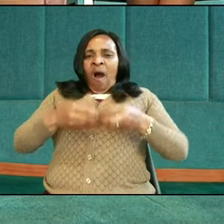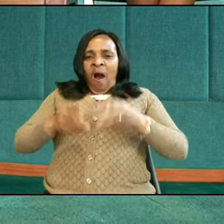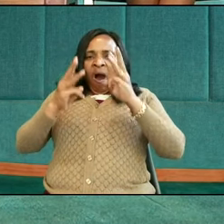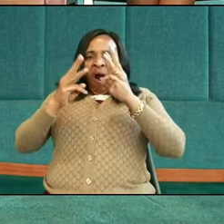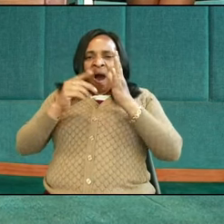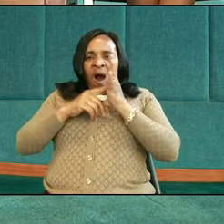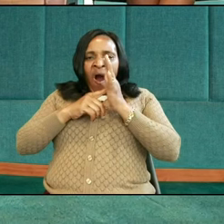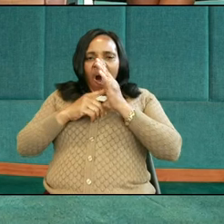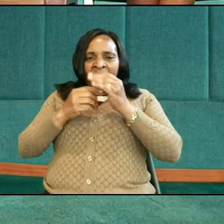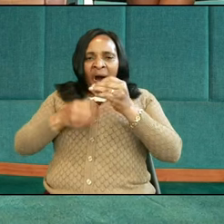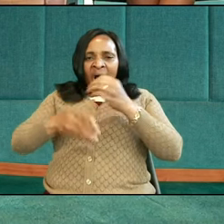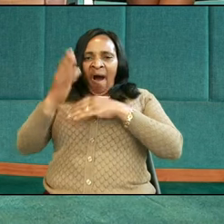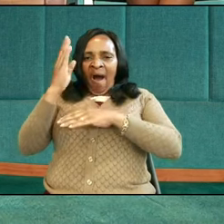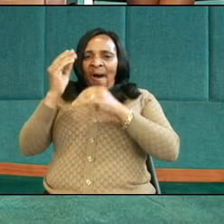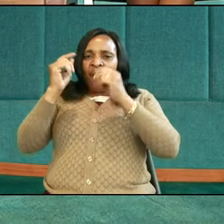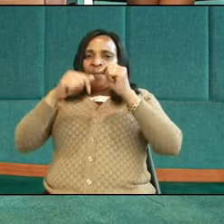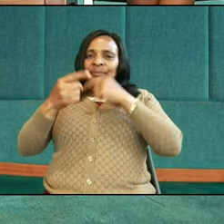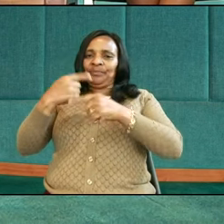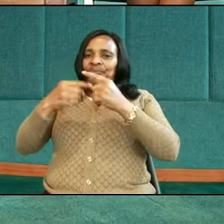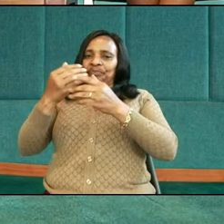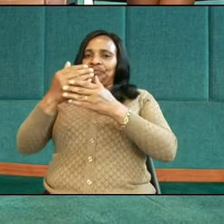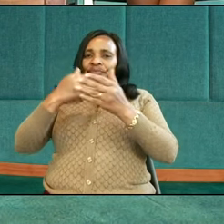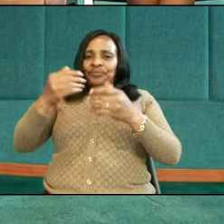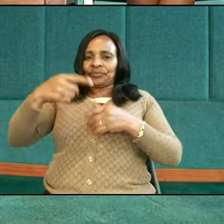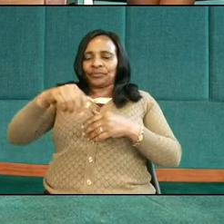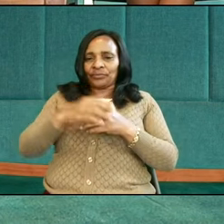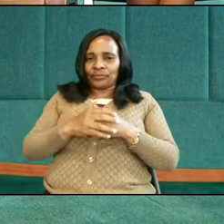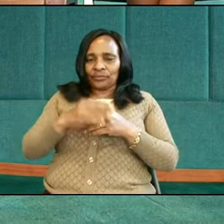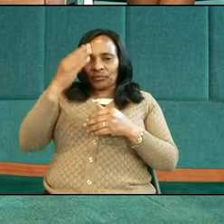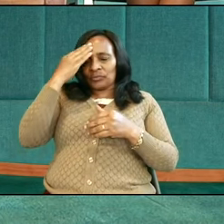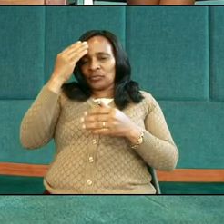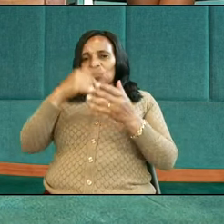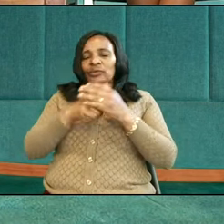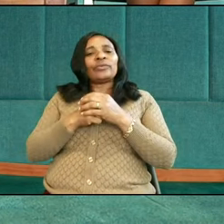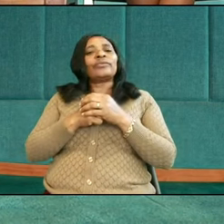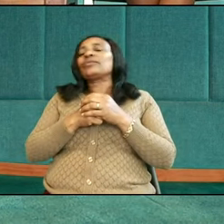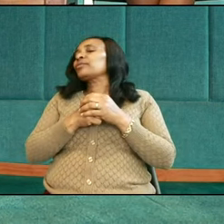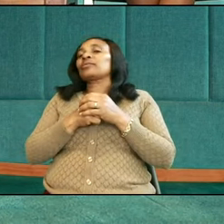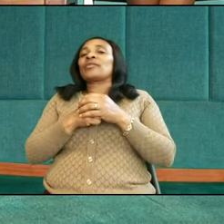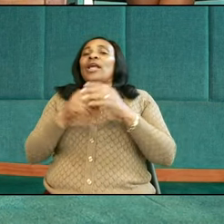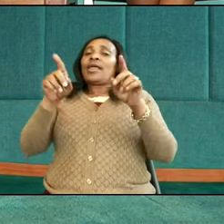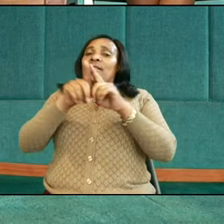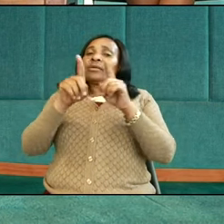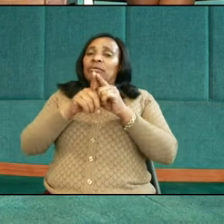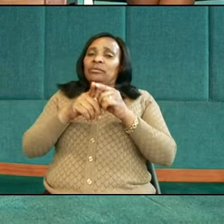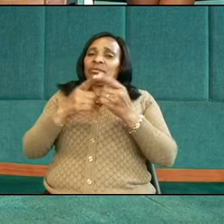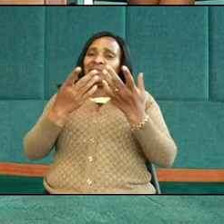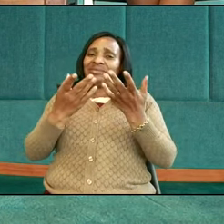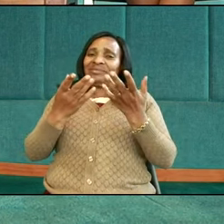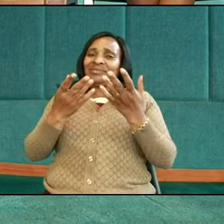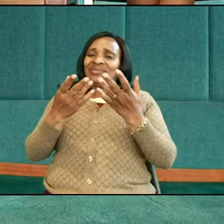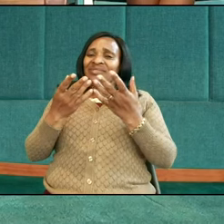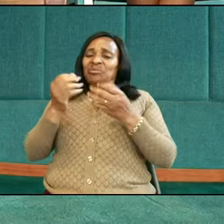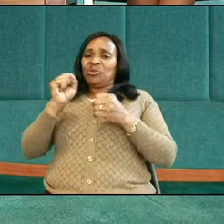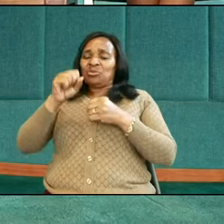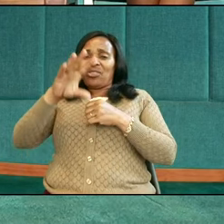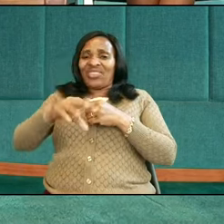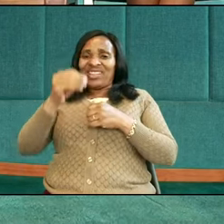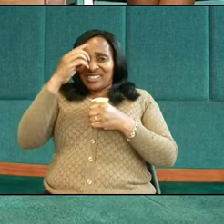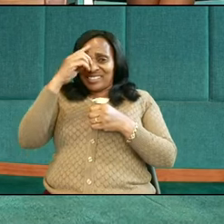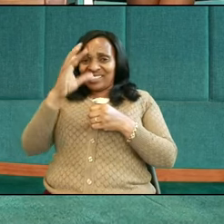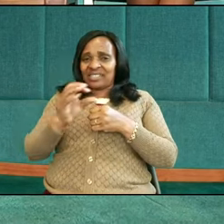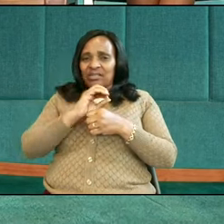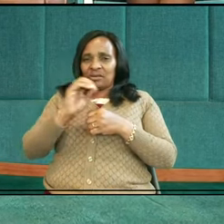show that God will come through for us, you know, because if it wasn't like this extravagant, they wouldn't take it